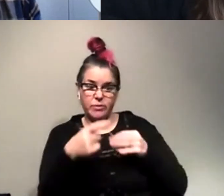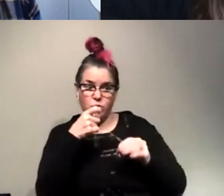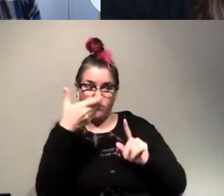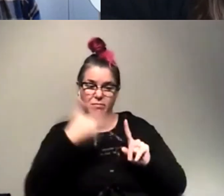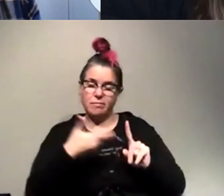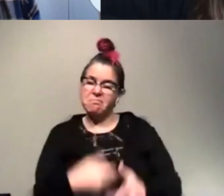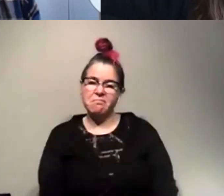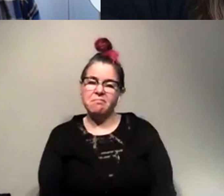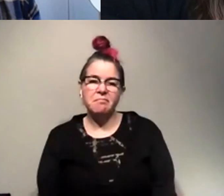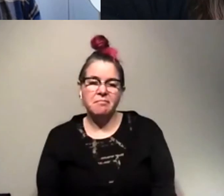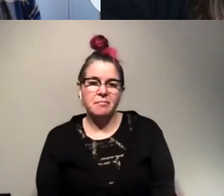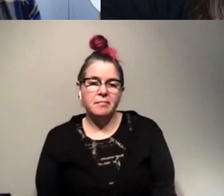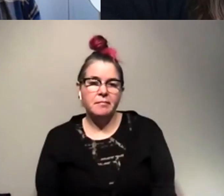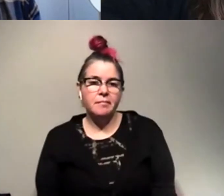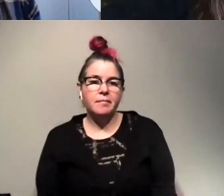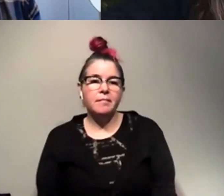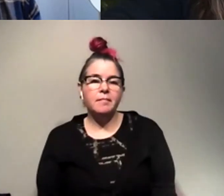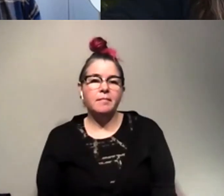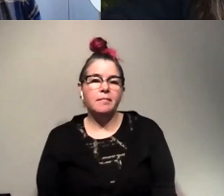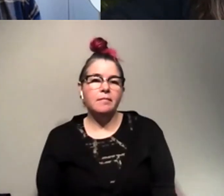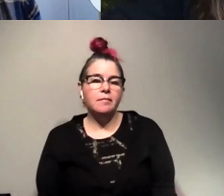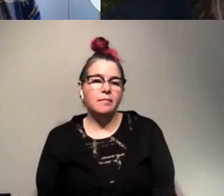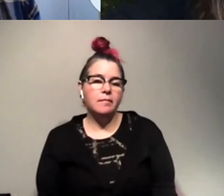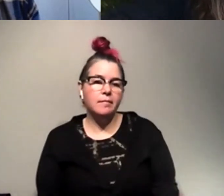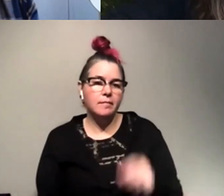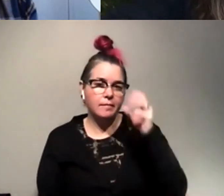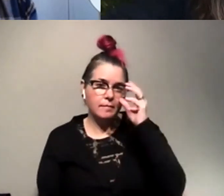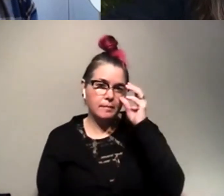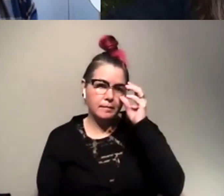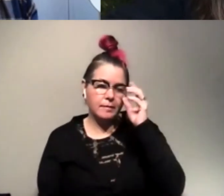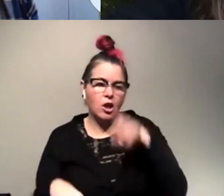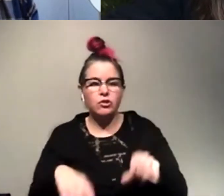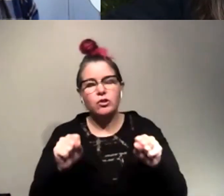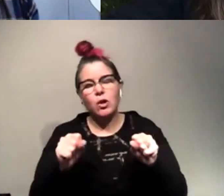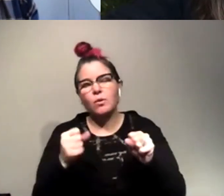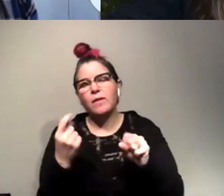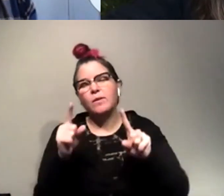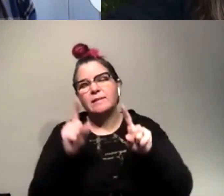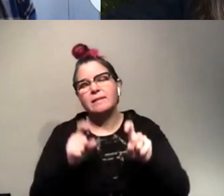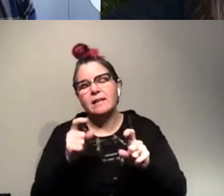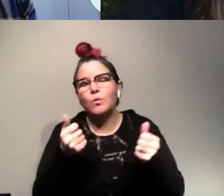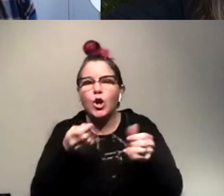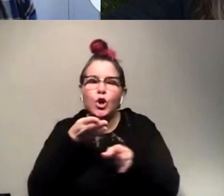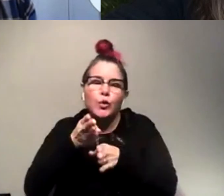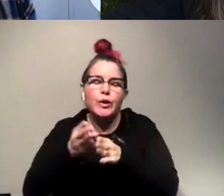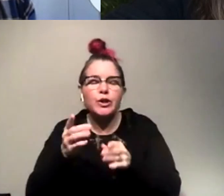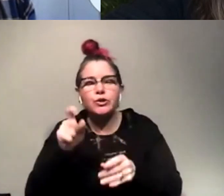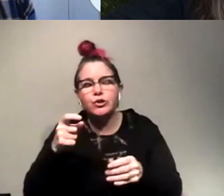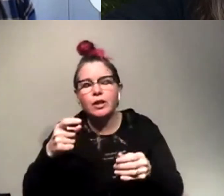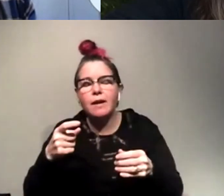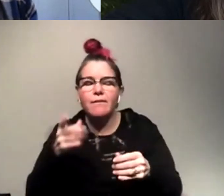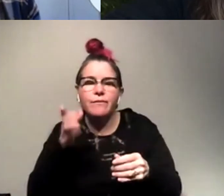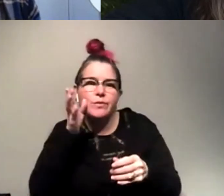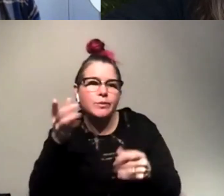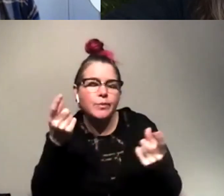You know, when I took one of these what career should you have tests based on